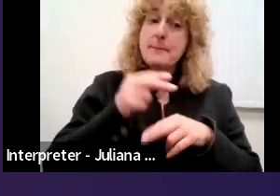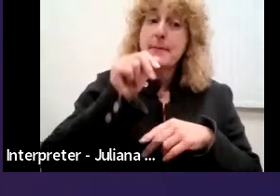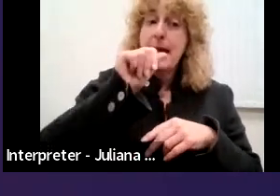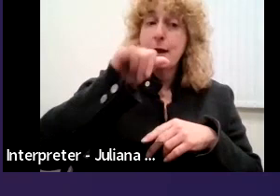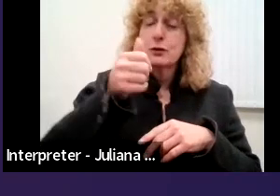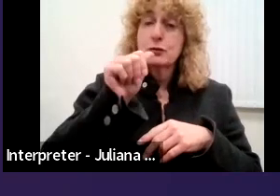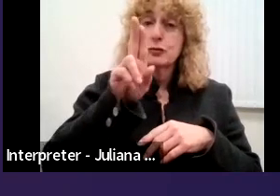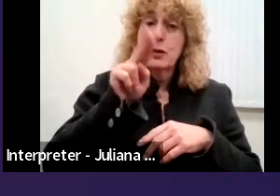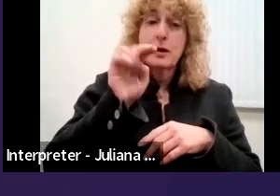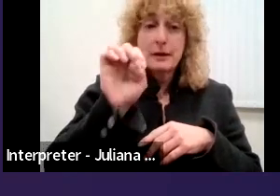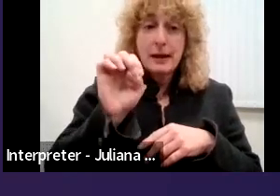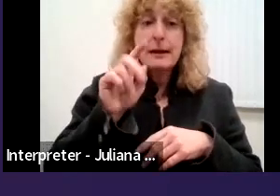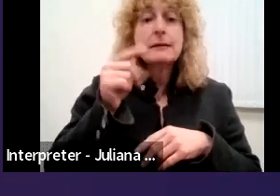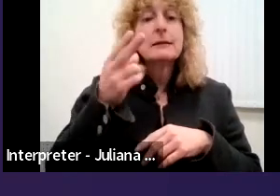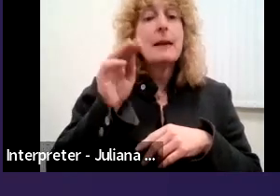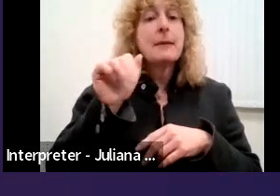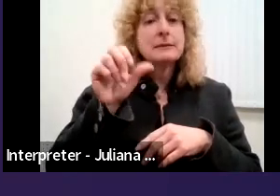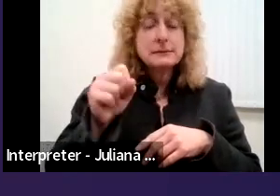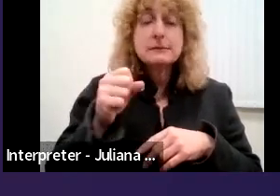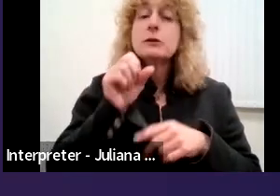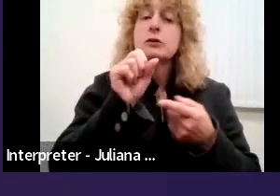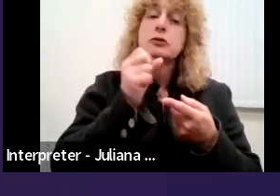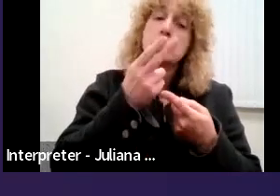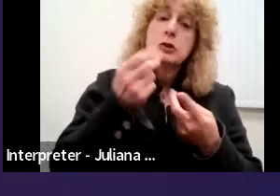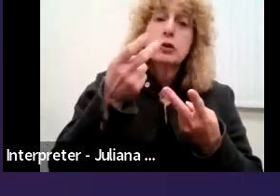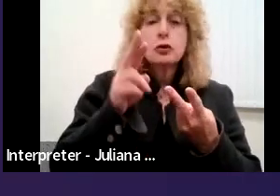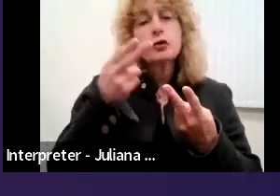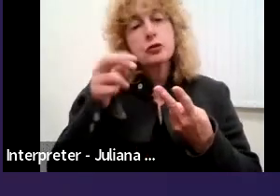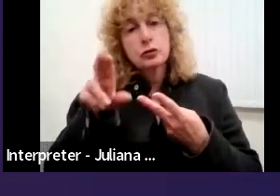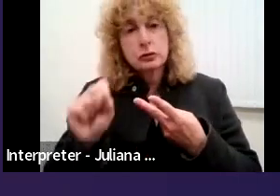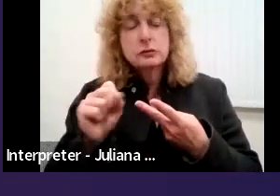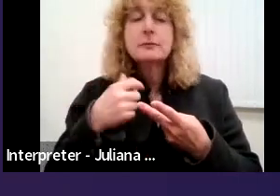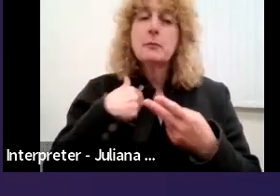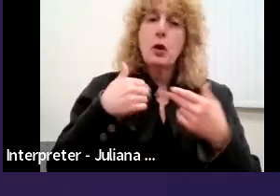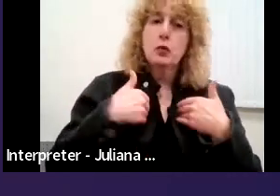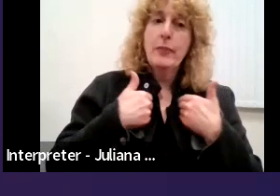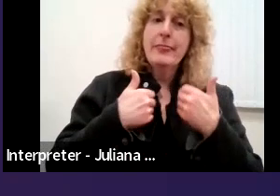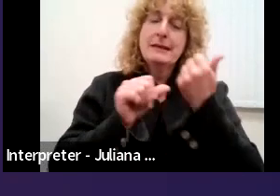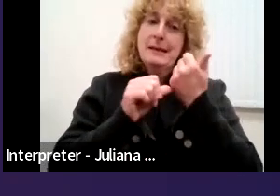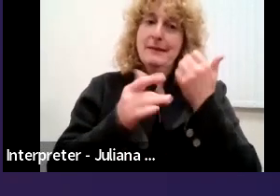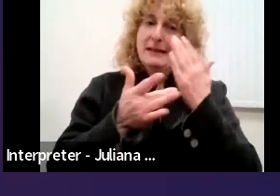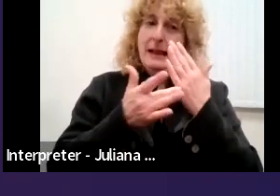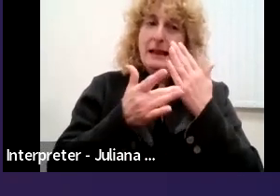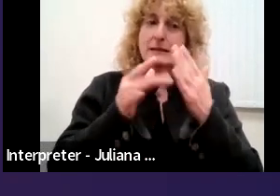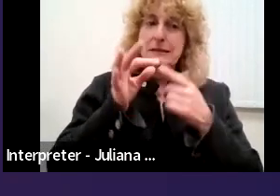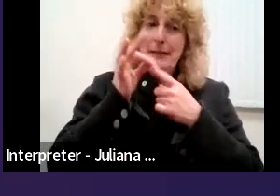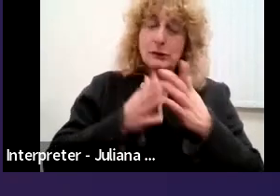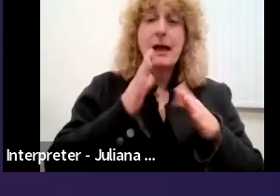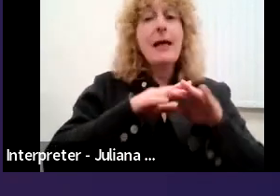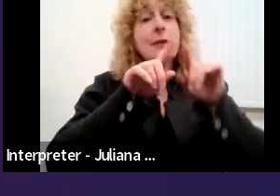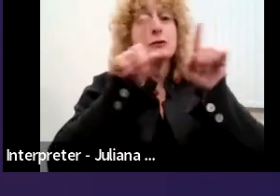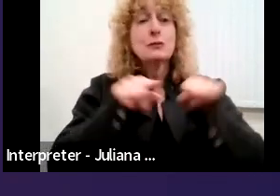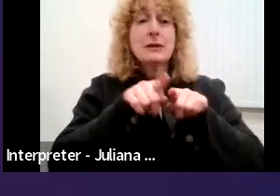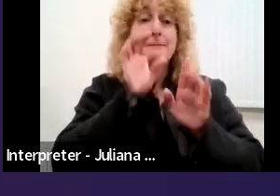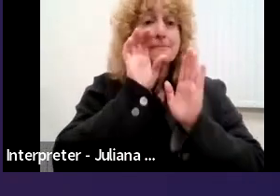Thomas. My pronouns are she, her, hers, and I am our youth assistive technology specialist. On the screen is an image of